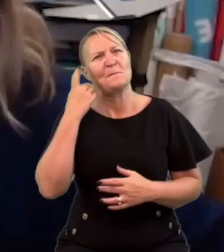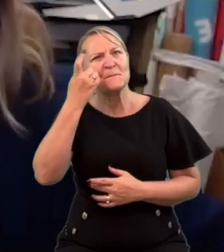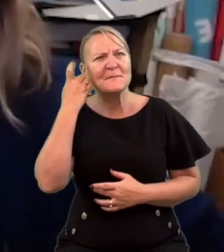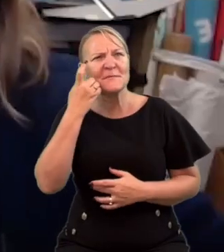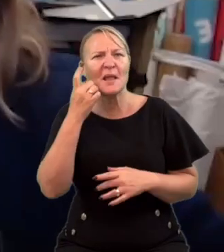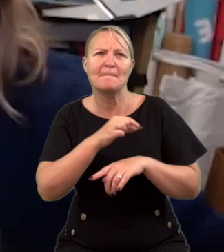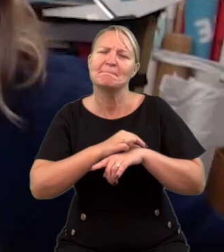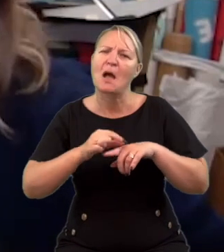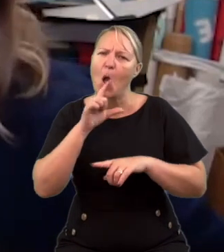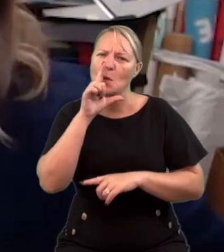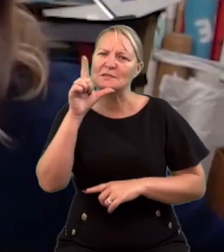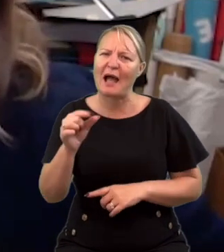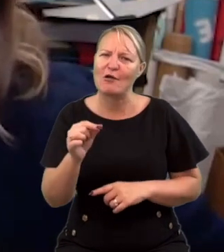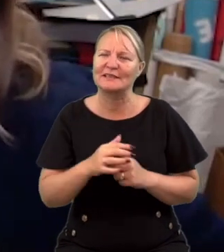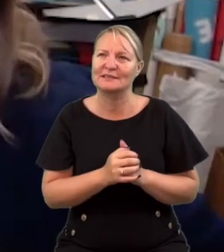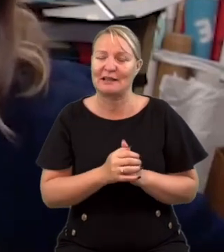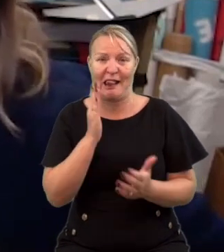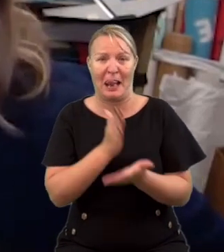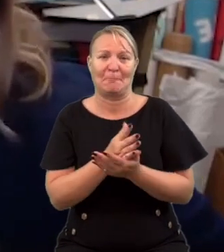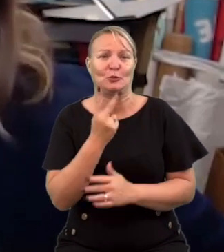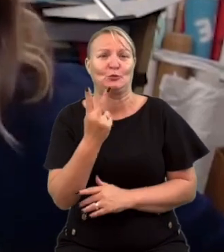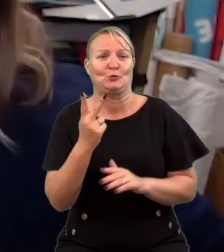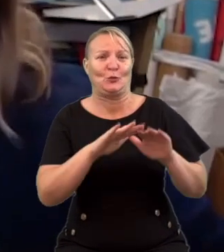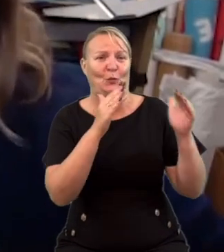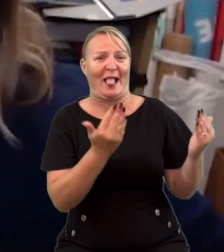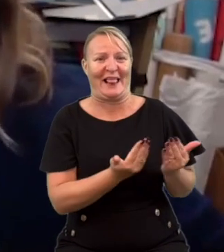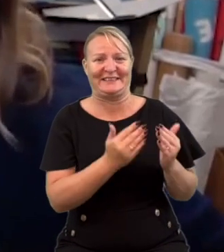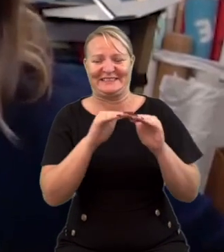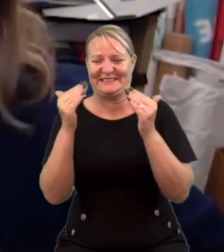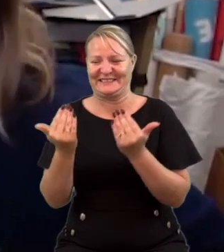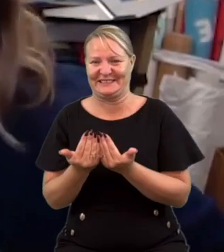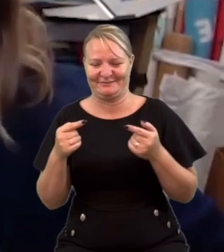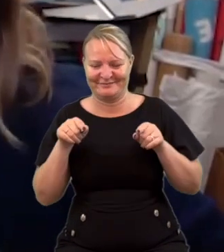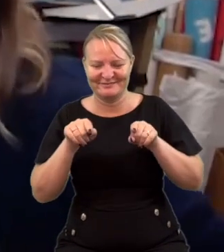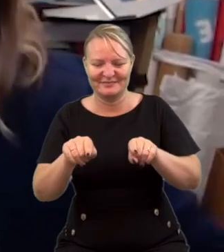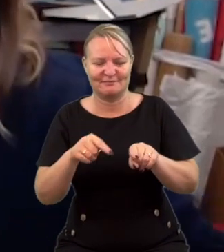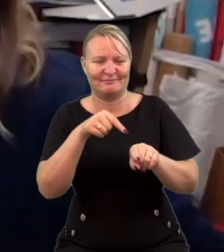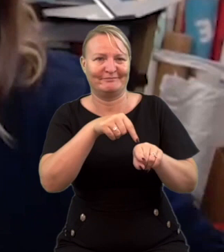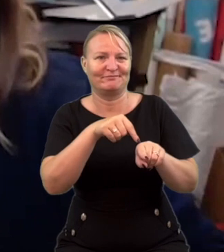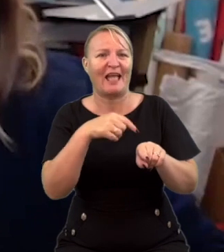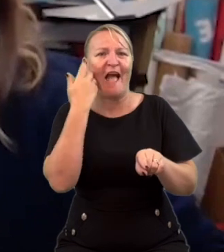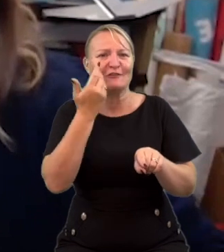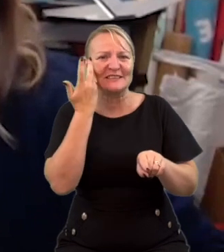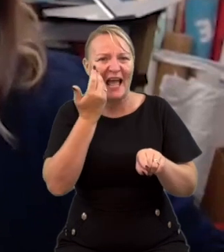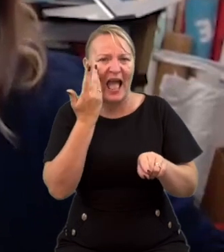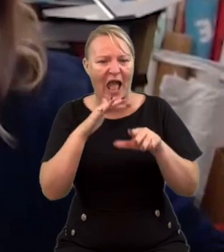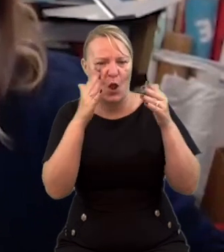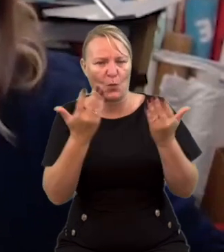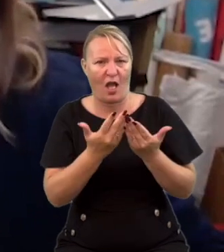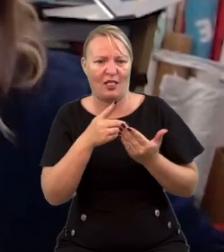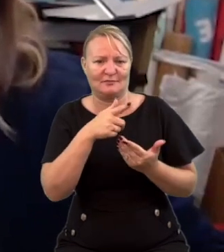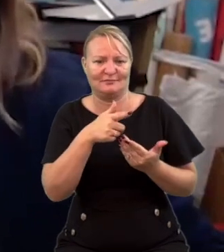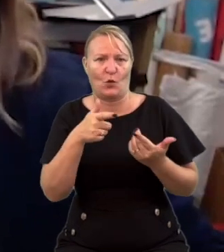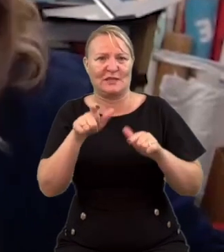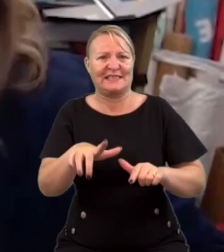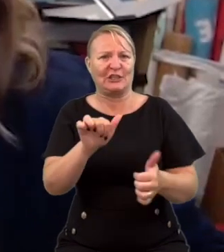approaching Bone Sparrow, there are two different worlds that exist simultaneously. There's the everyday world and the